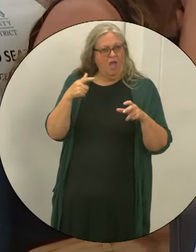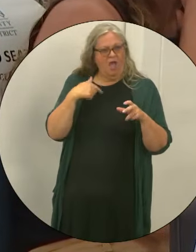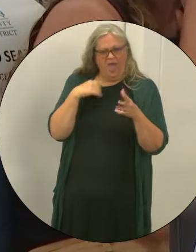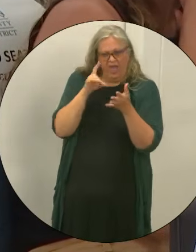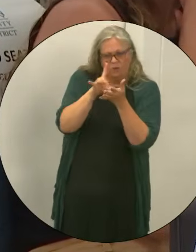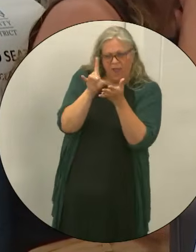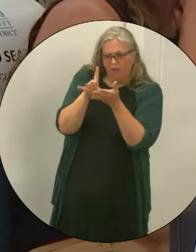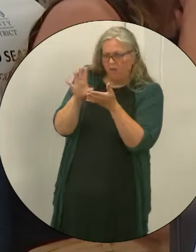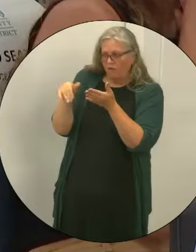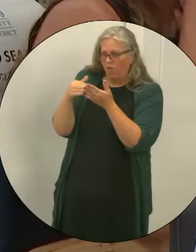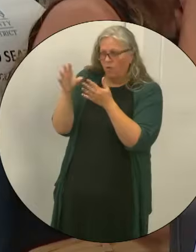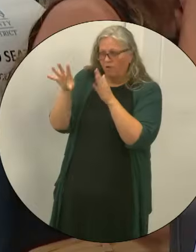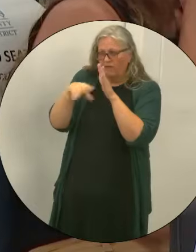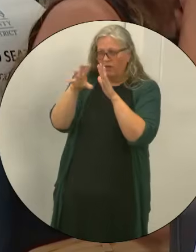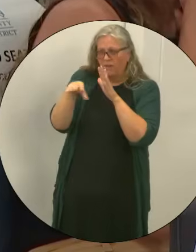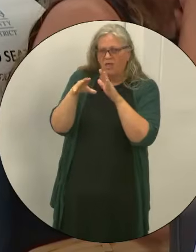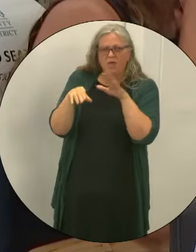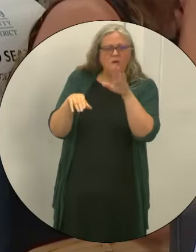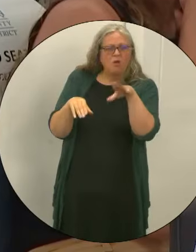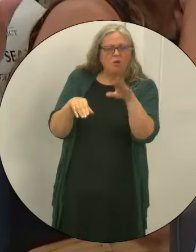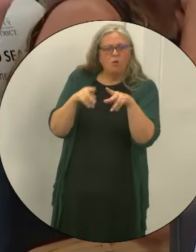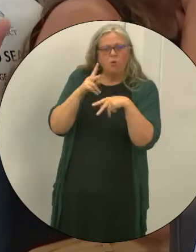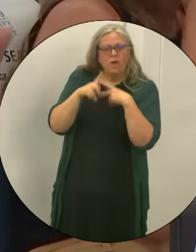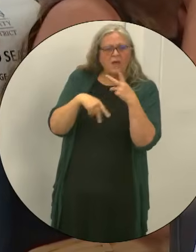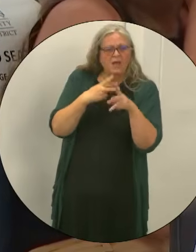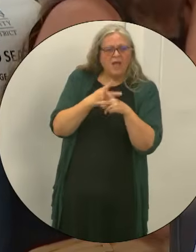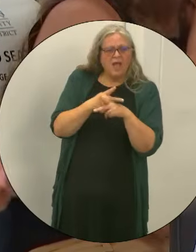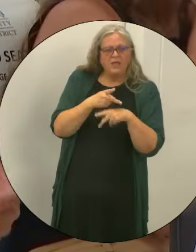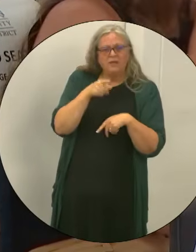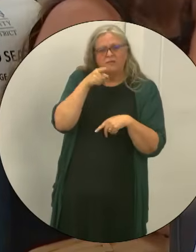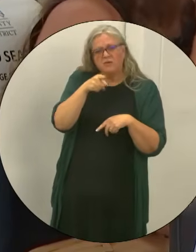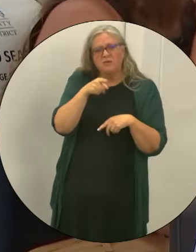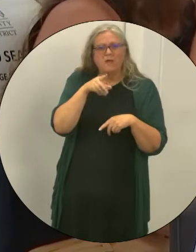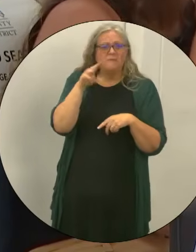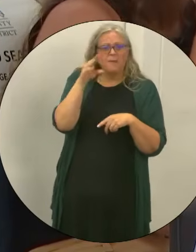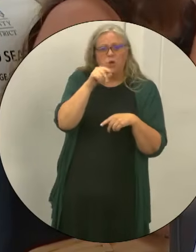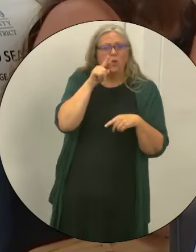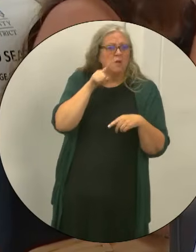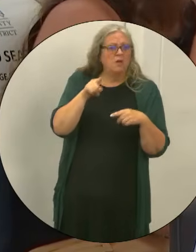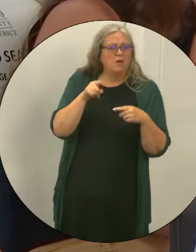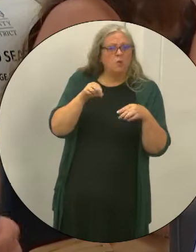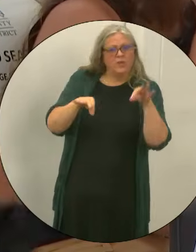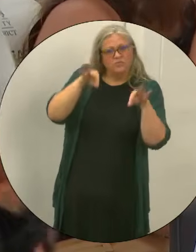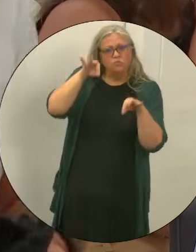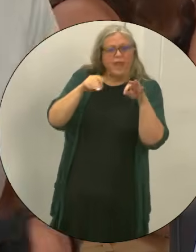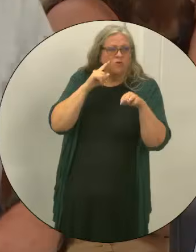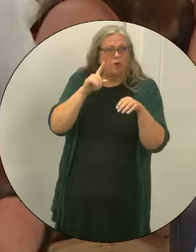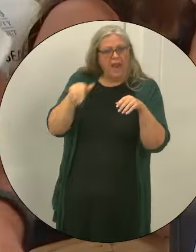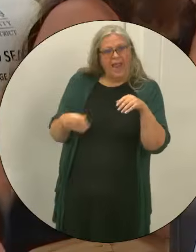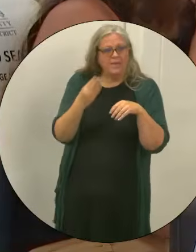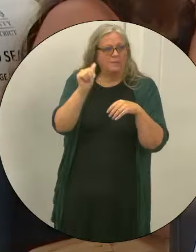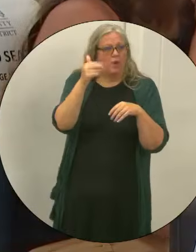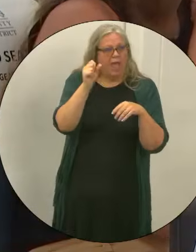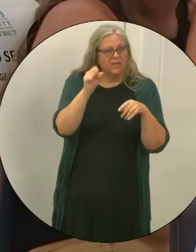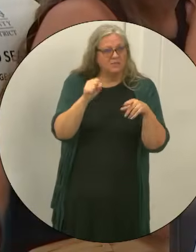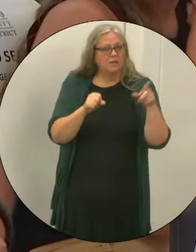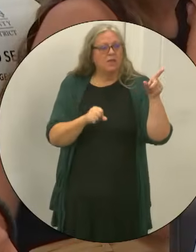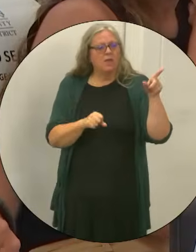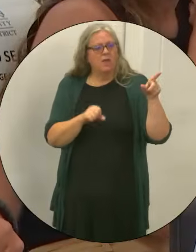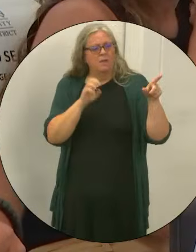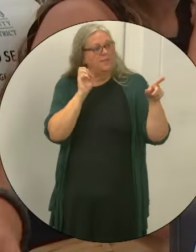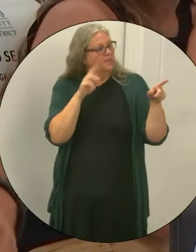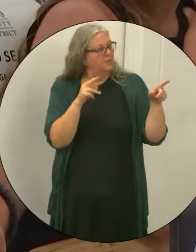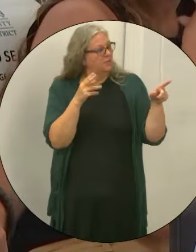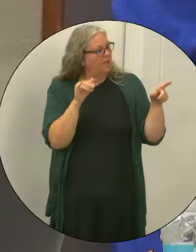them one simple question. What kind of puppet are you? The one with strings or the one with a hand up your ass? They didn't like that too much. Mr. Bayless, Mr. Bayless,